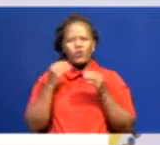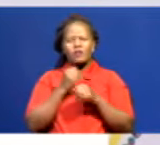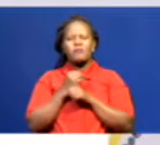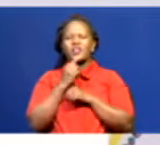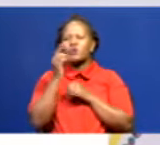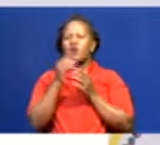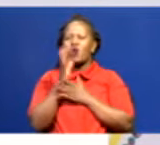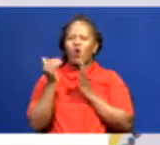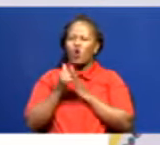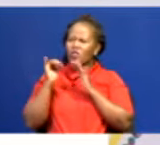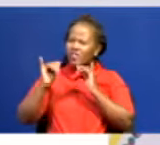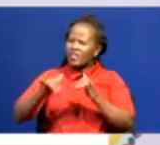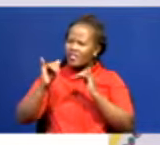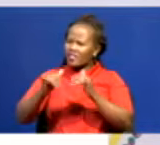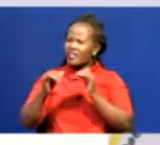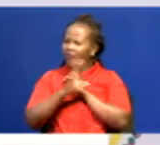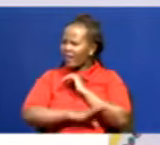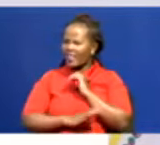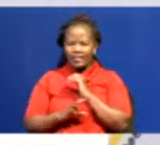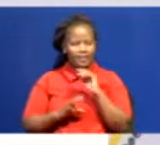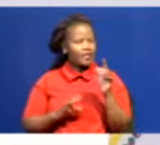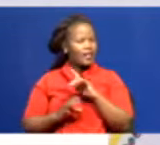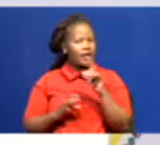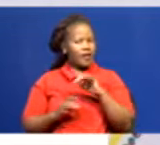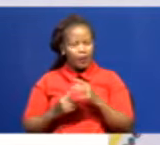home. I mean,